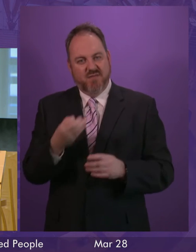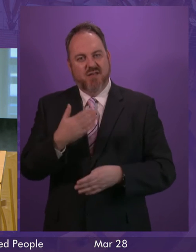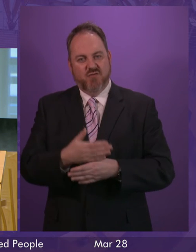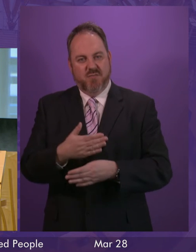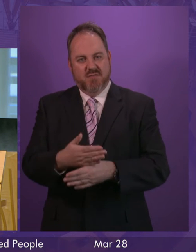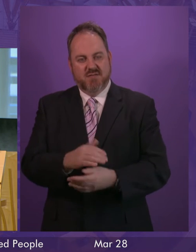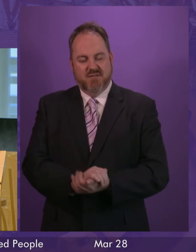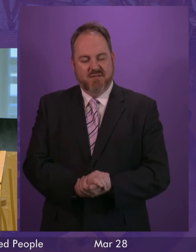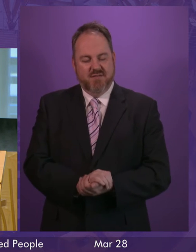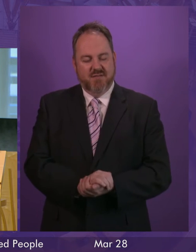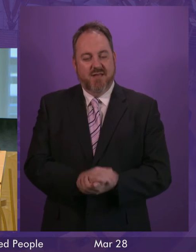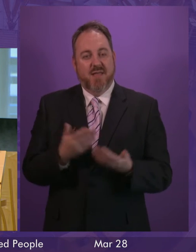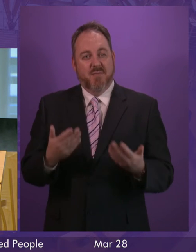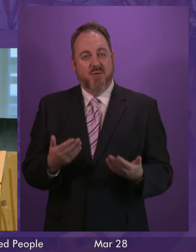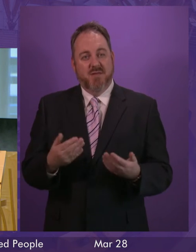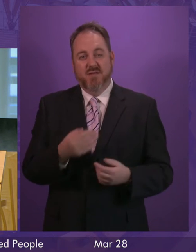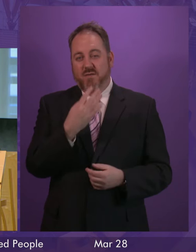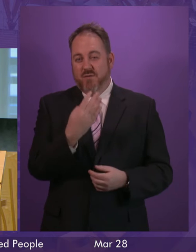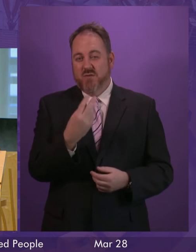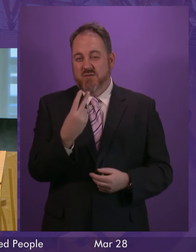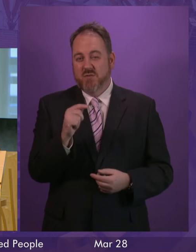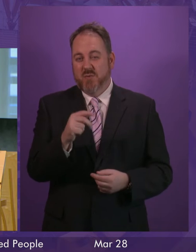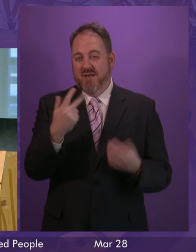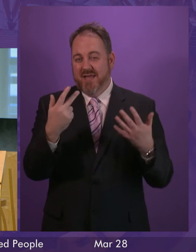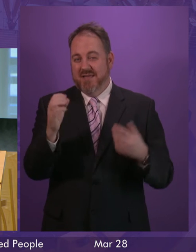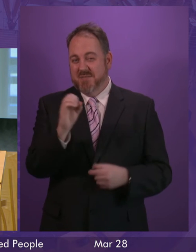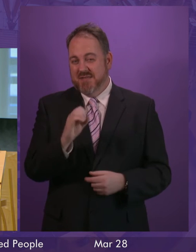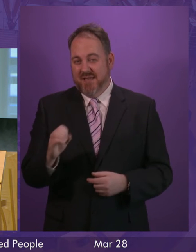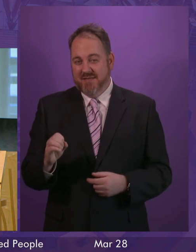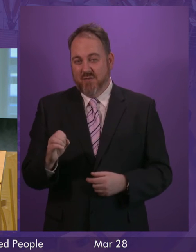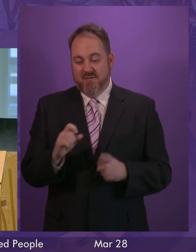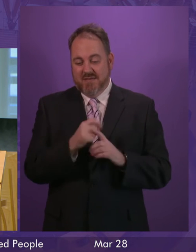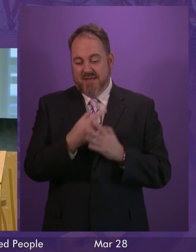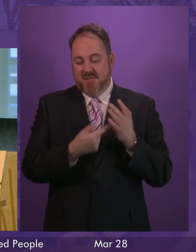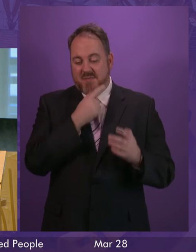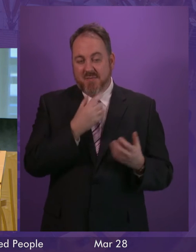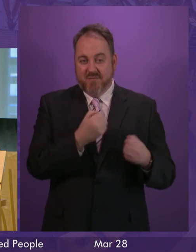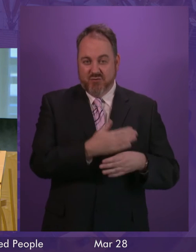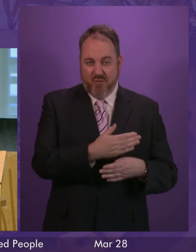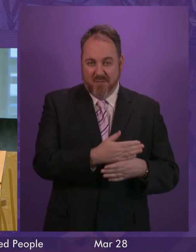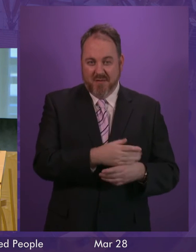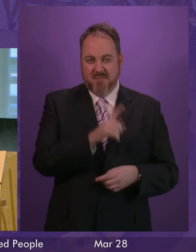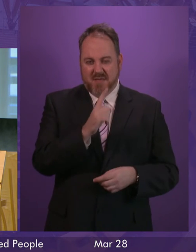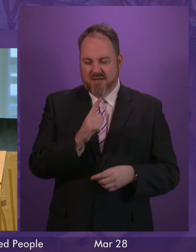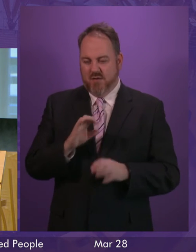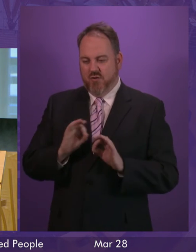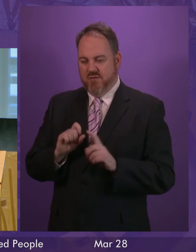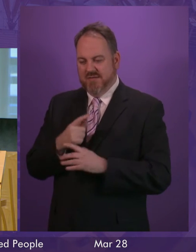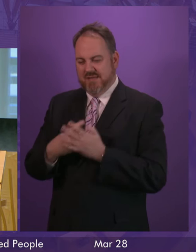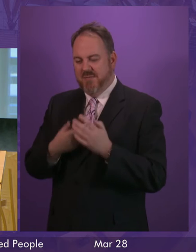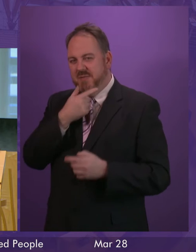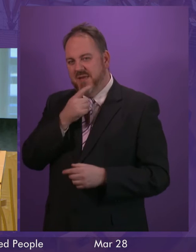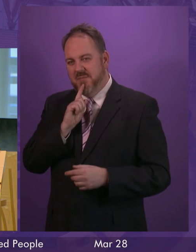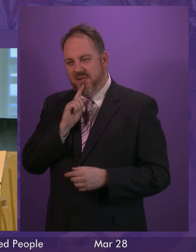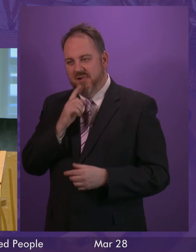the employment rate for disabled people is 42.8% compared to 80.2% for non-disabled people. The gap is comparable to that